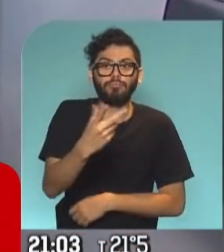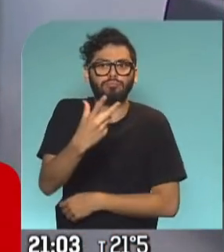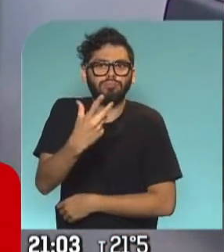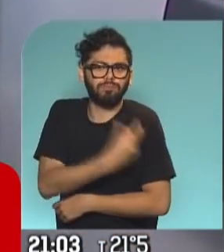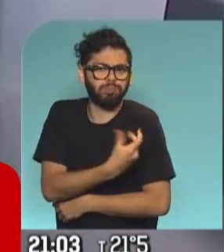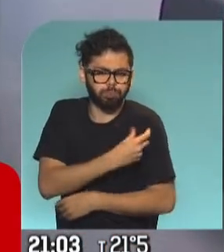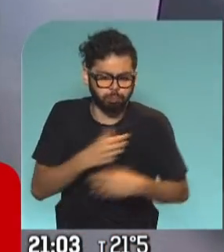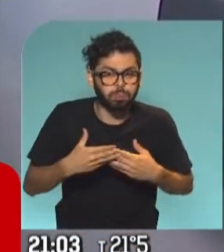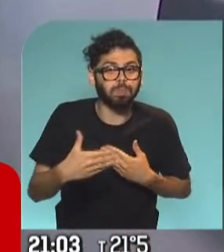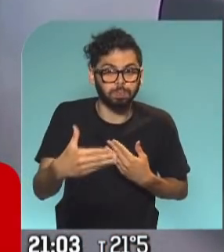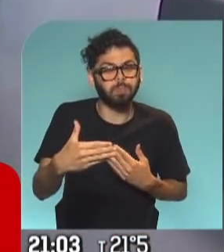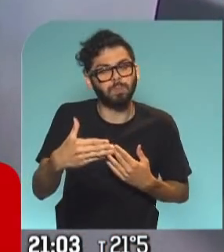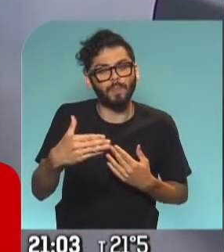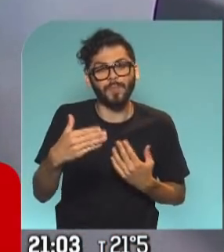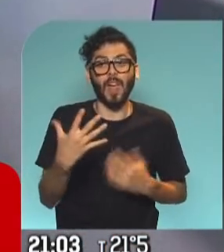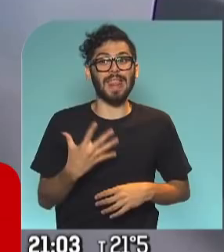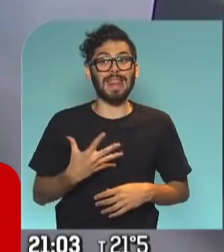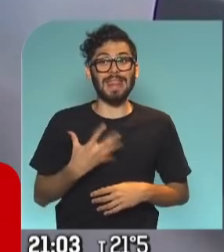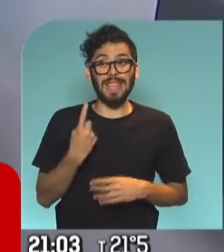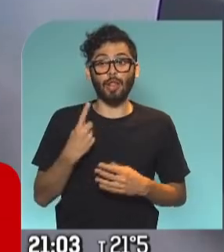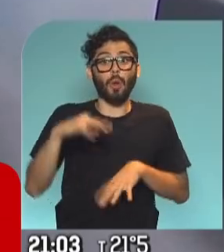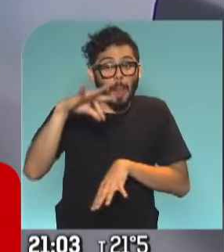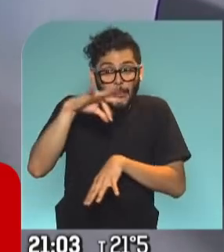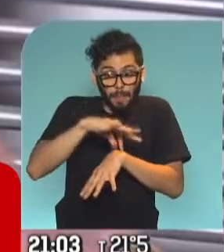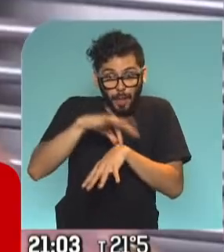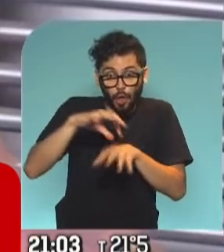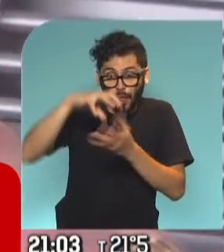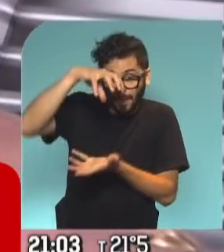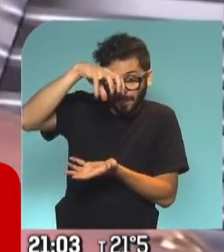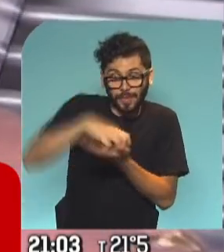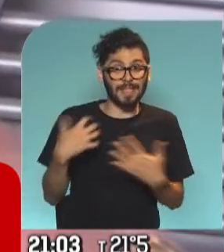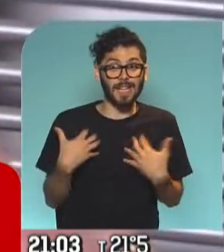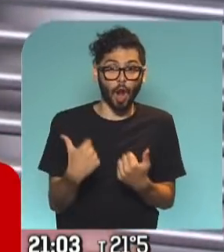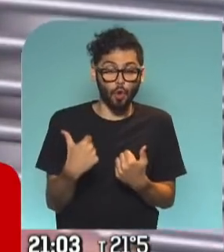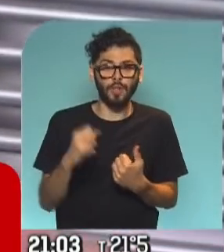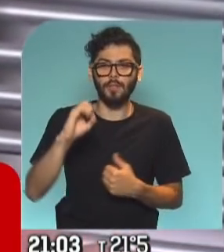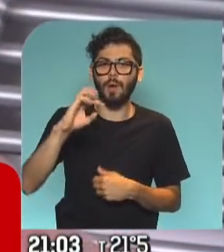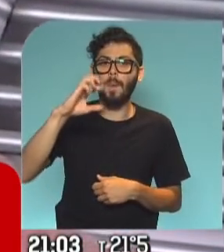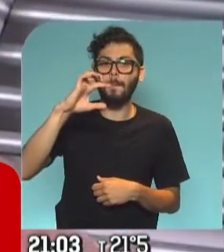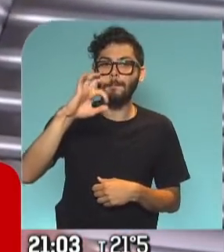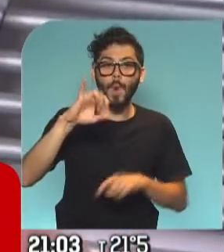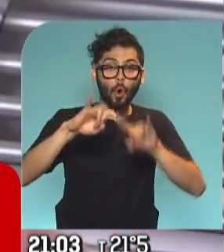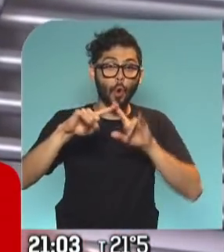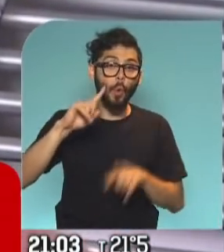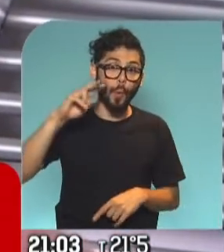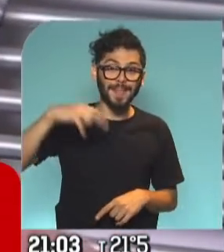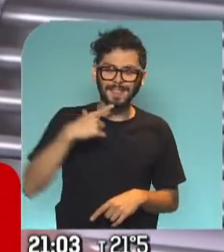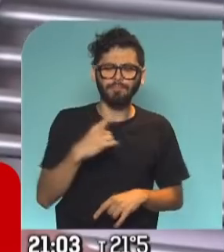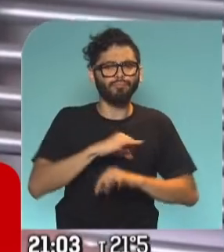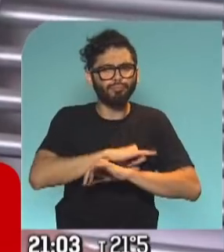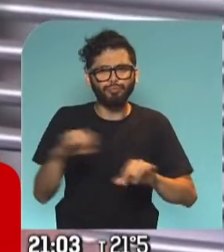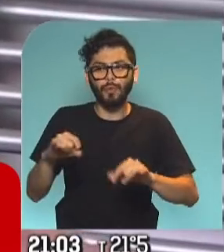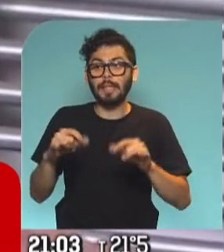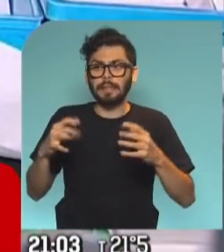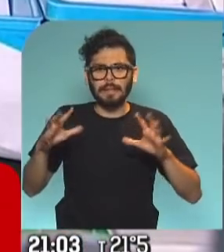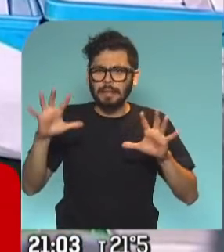población. El director médico del Sistema Nacional de Salud, Stephen Powis, aseguró hoy que la campaña de vacunación contra el